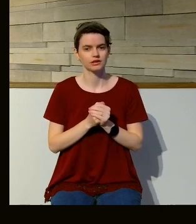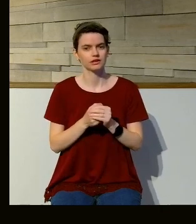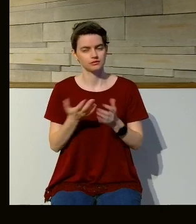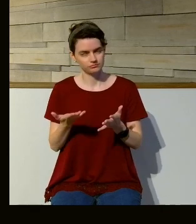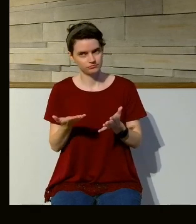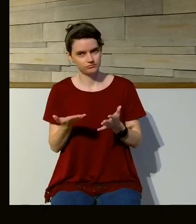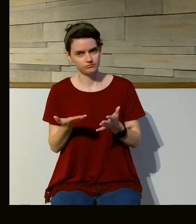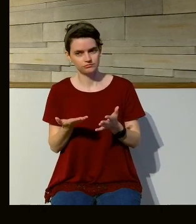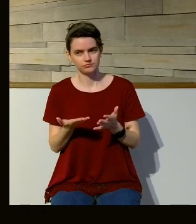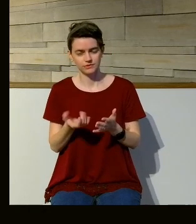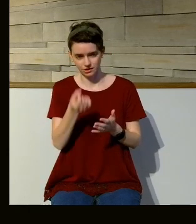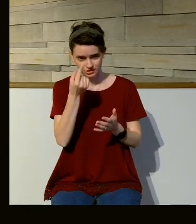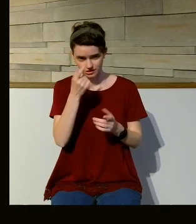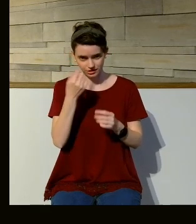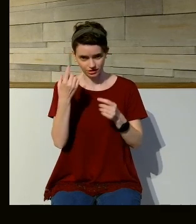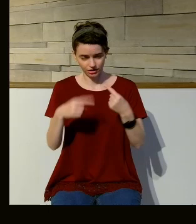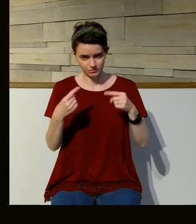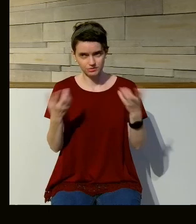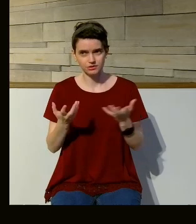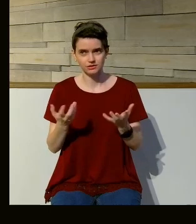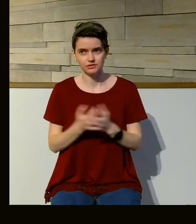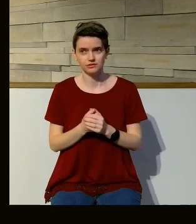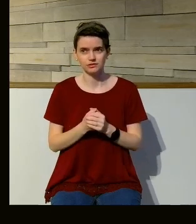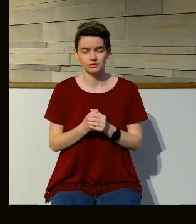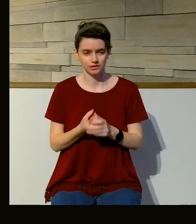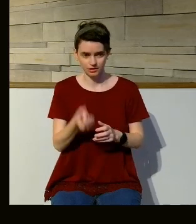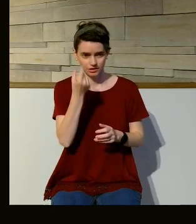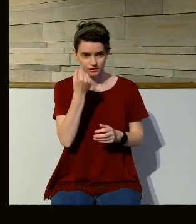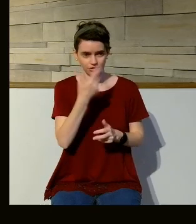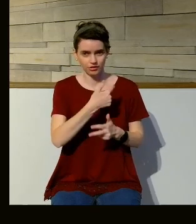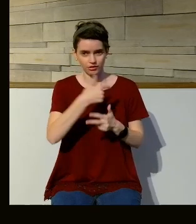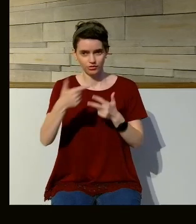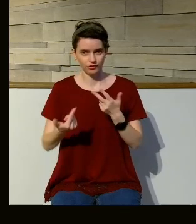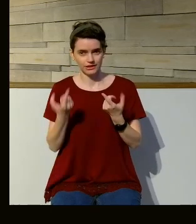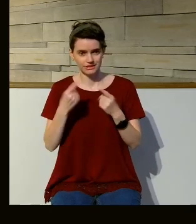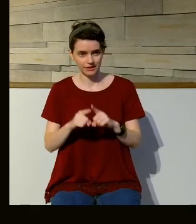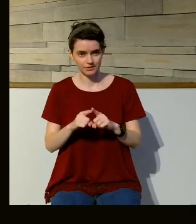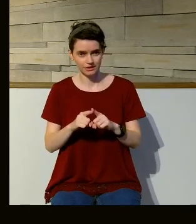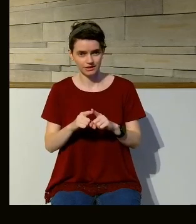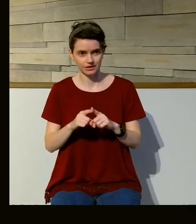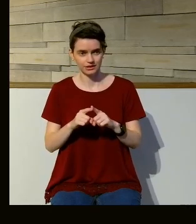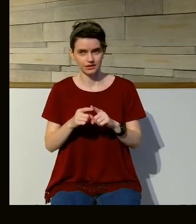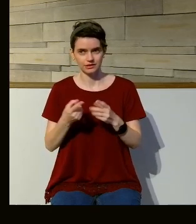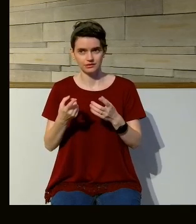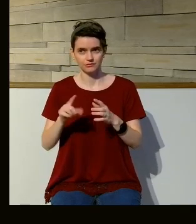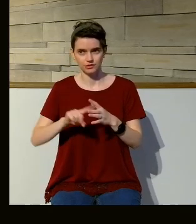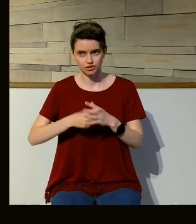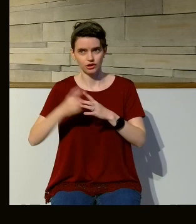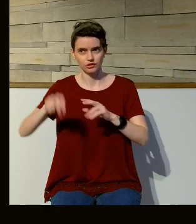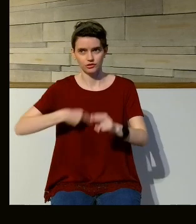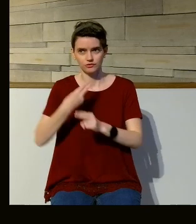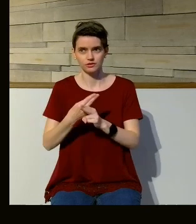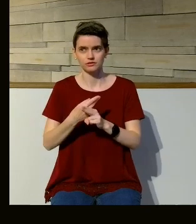it this way. To understand the argument, you have to understand that three things came into existence at the inception of the universe.